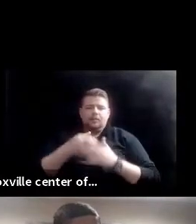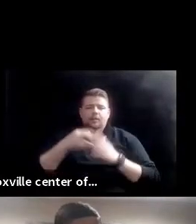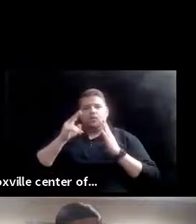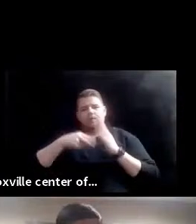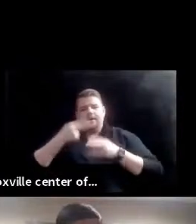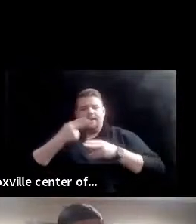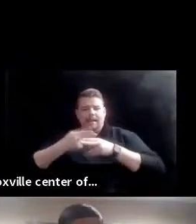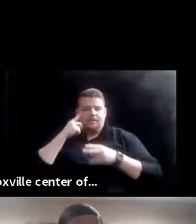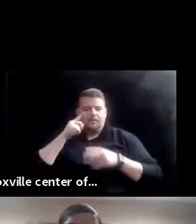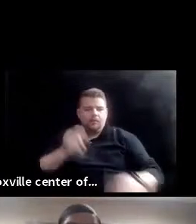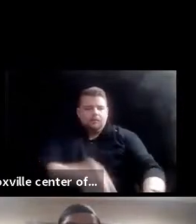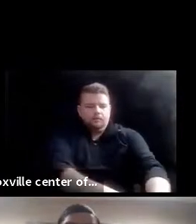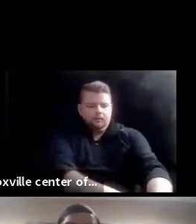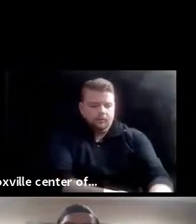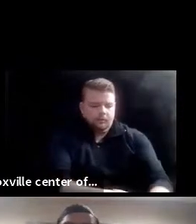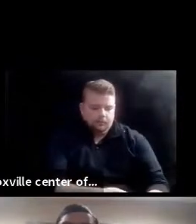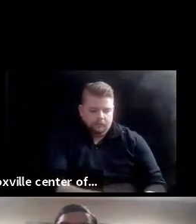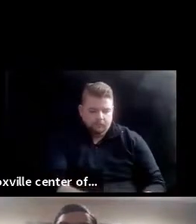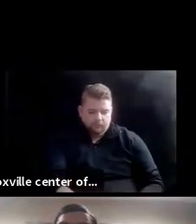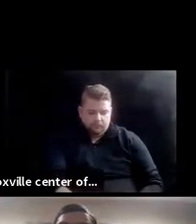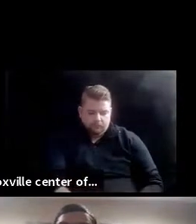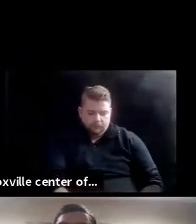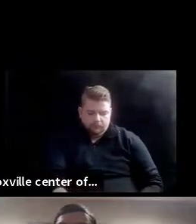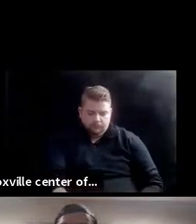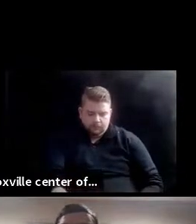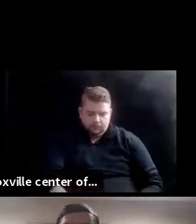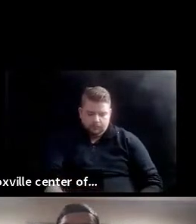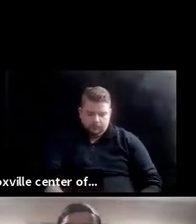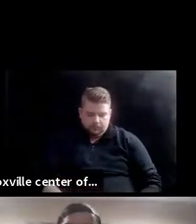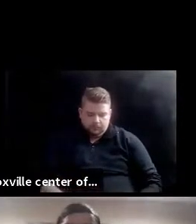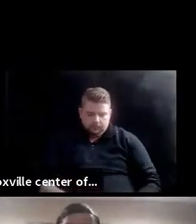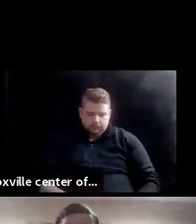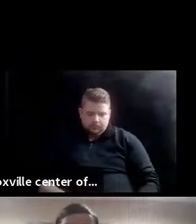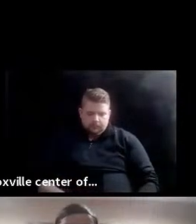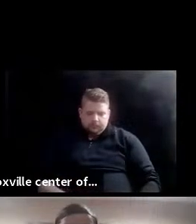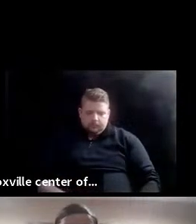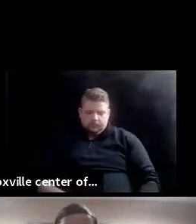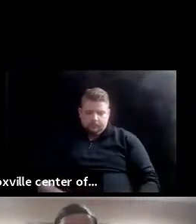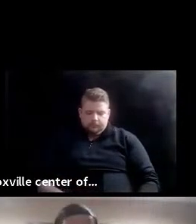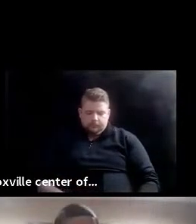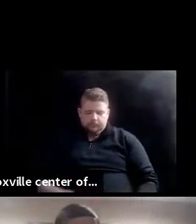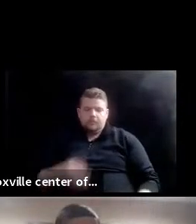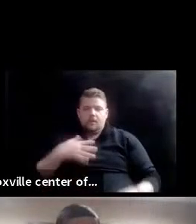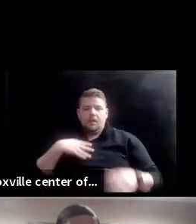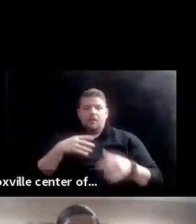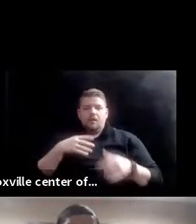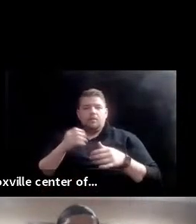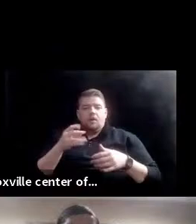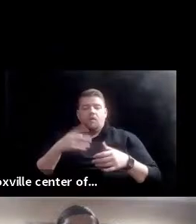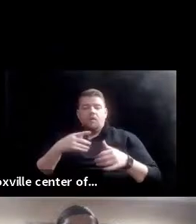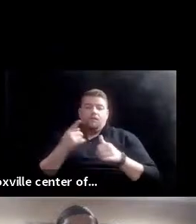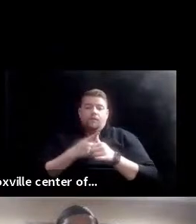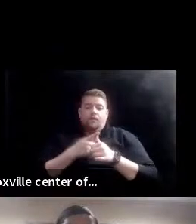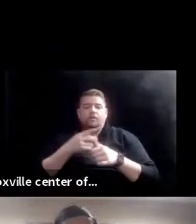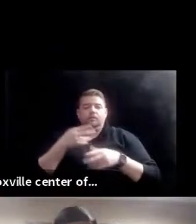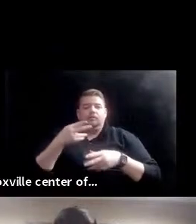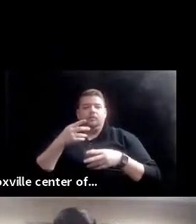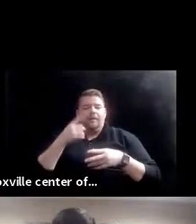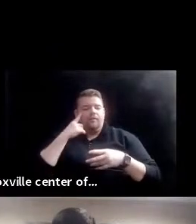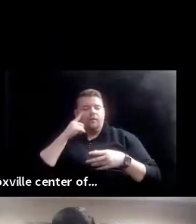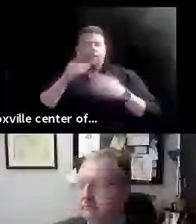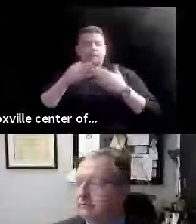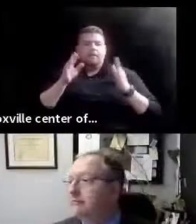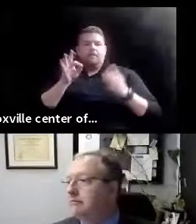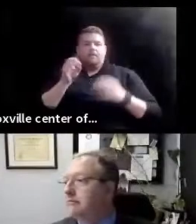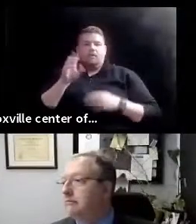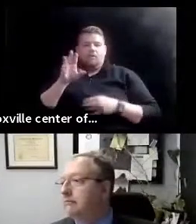names for public forum when that time comes. It's now. Okay. So first up, we have for public forum, we